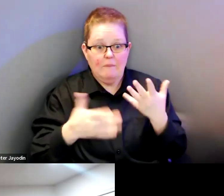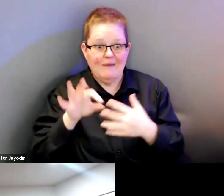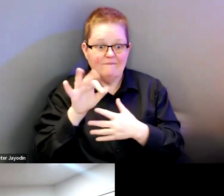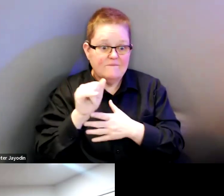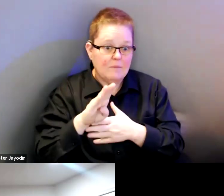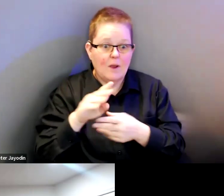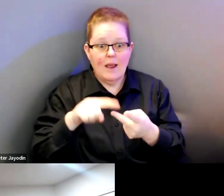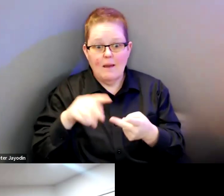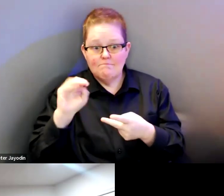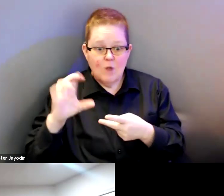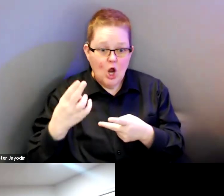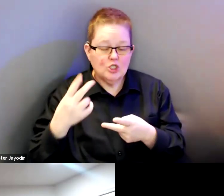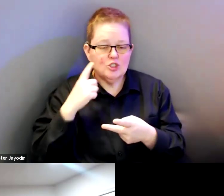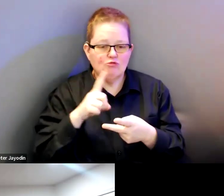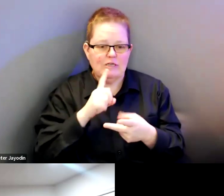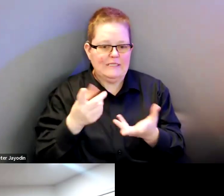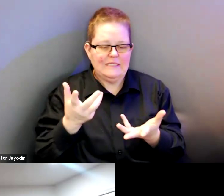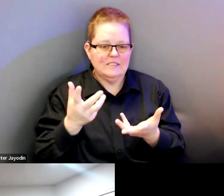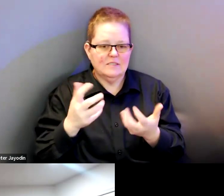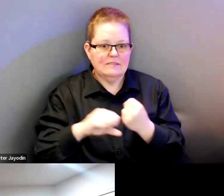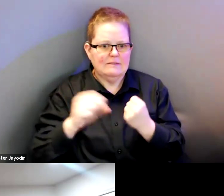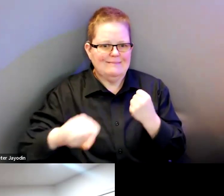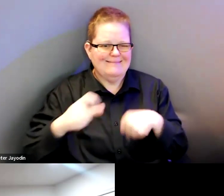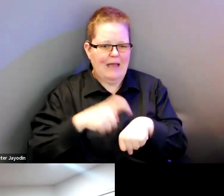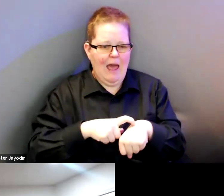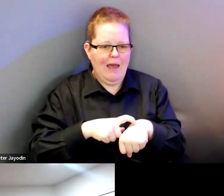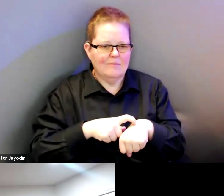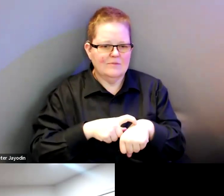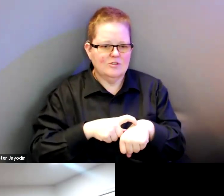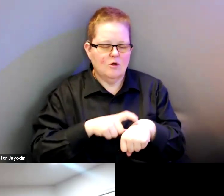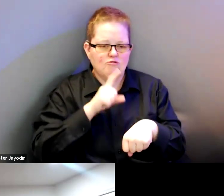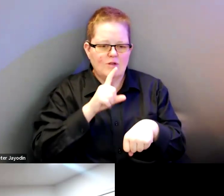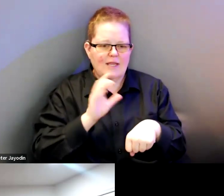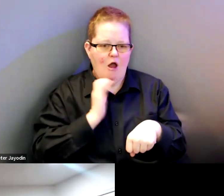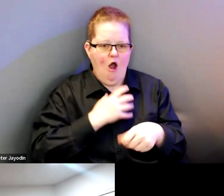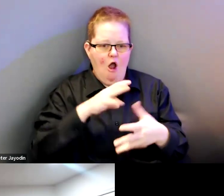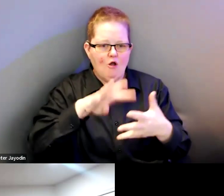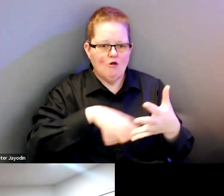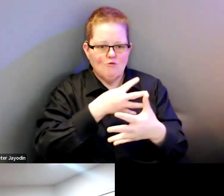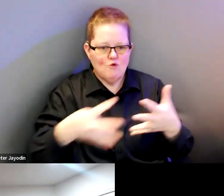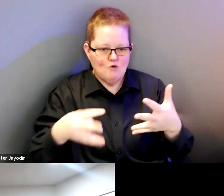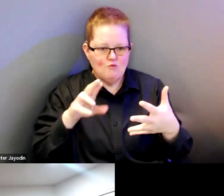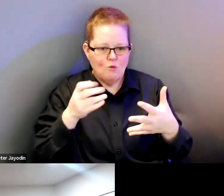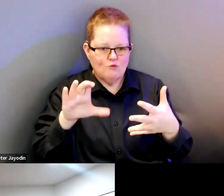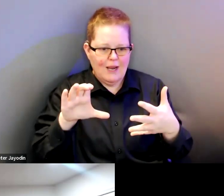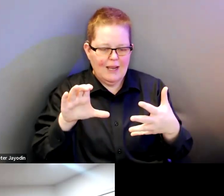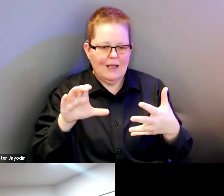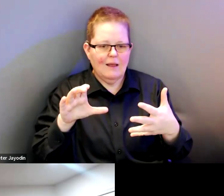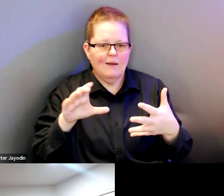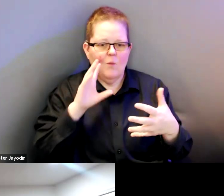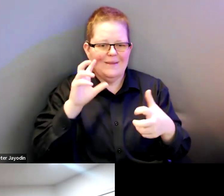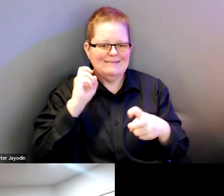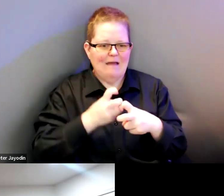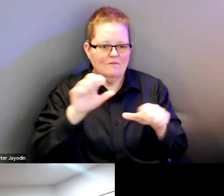So it's going to take time. So like, we won't know our rubric. It will be tough for us to know who to talk to in